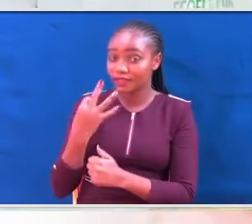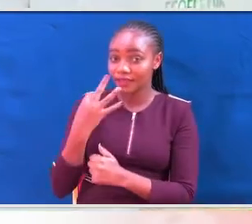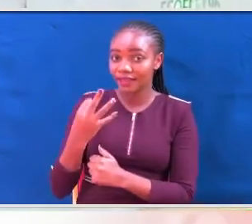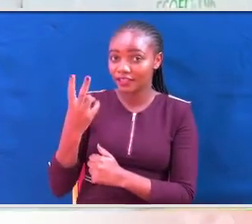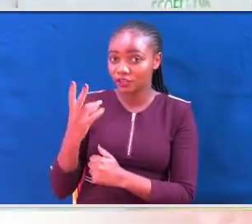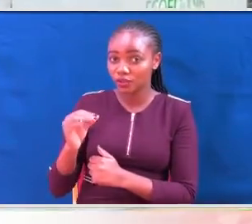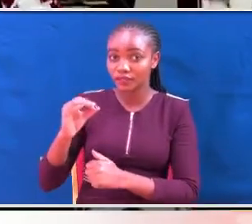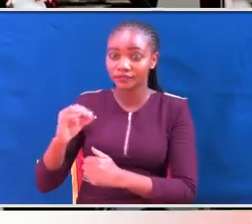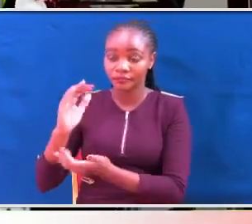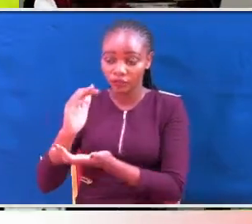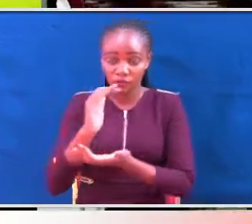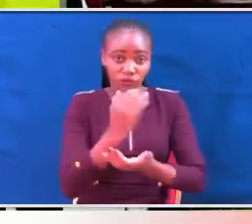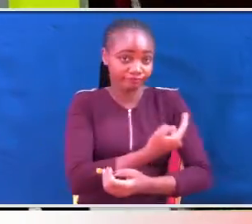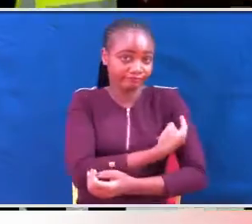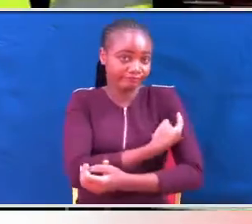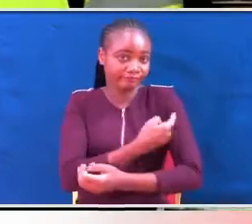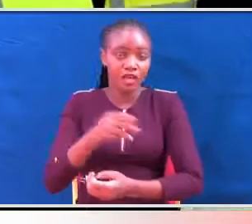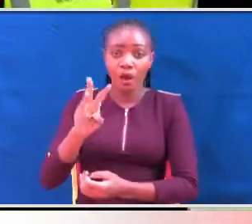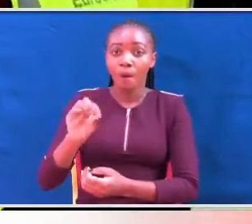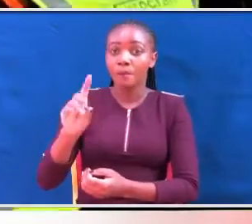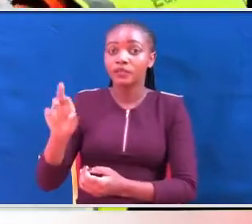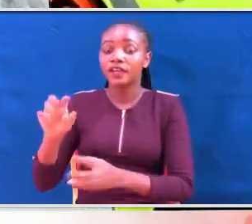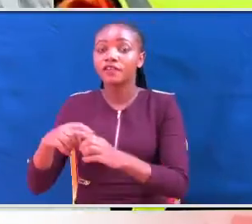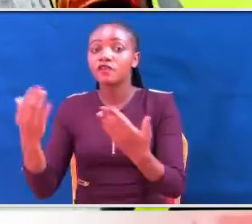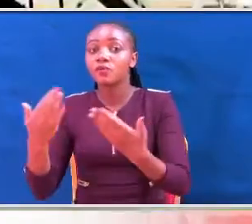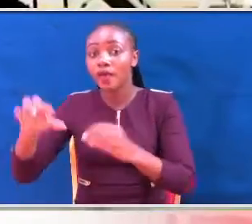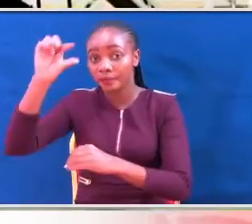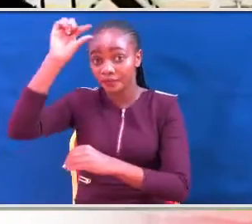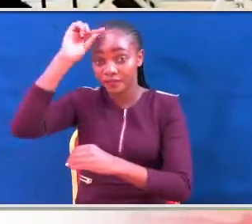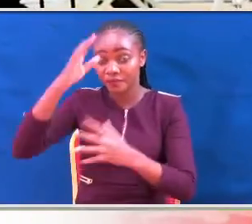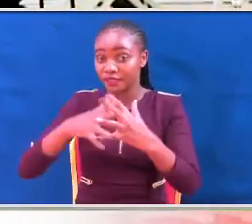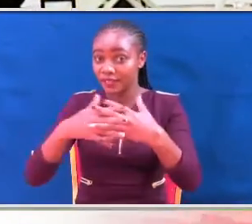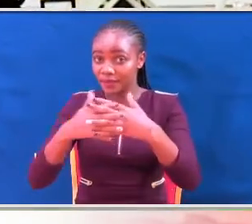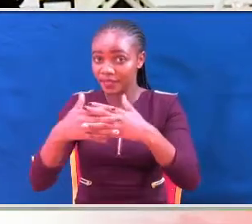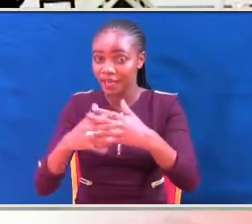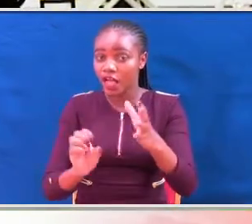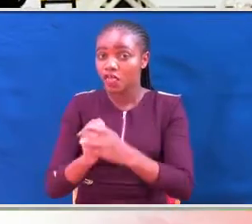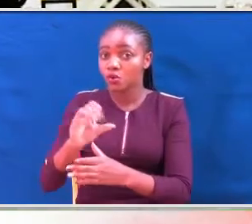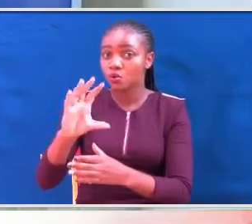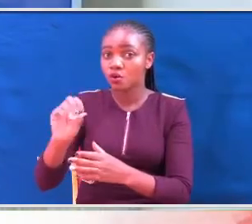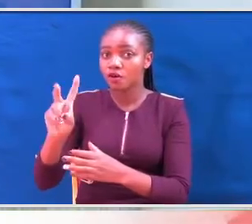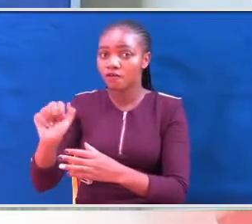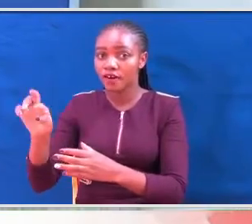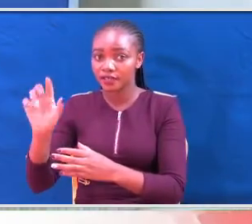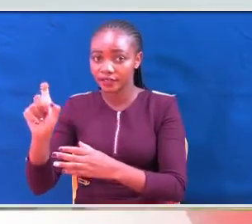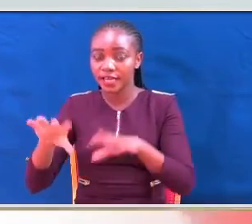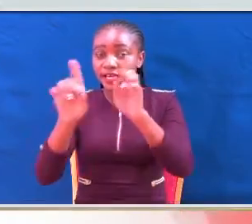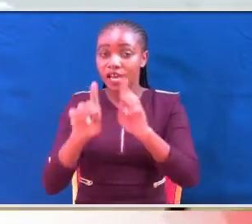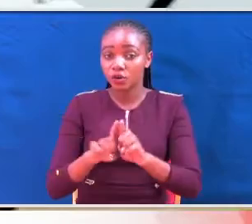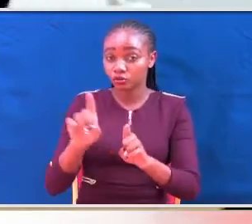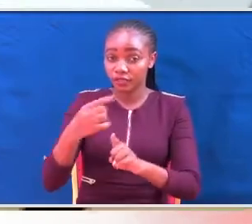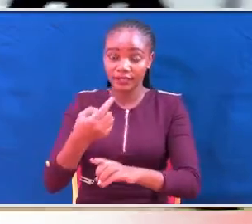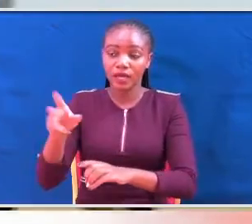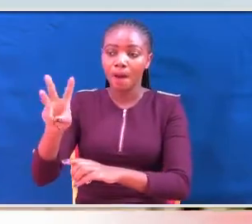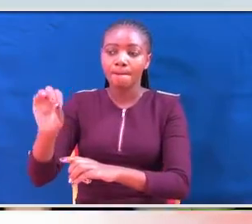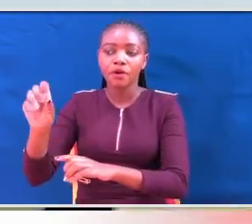880,320 doses of the Moderna vaccine from the United States government through the COVAX facility. The second batch of the Moderna